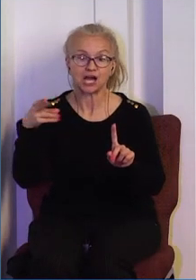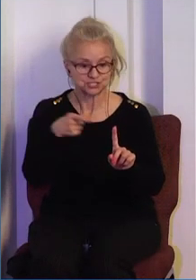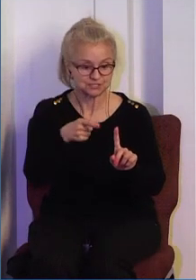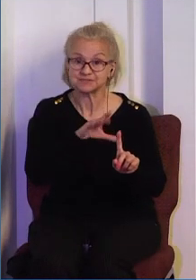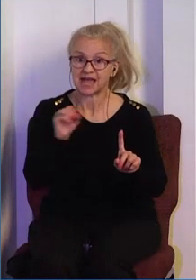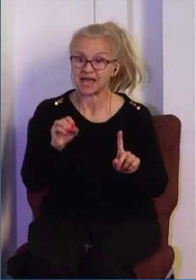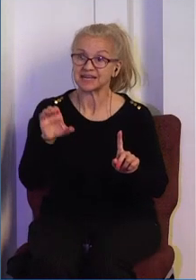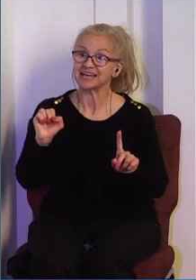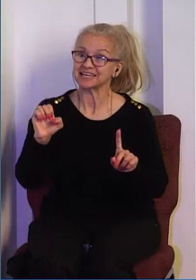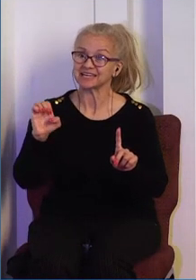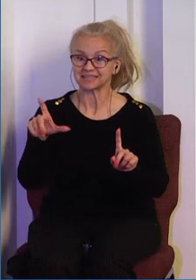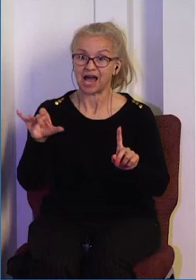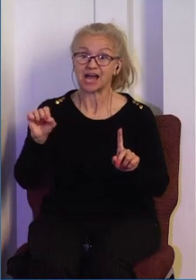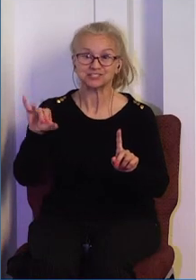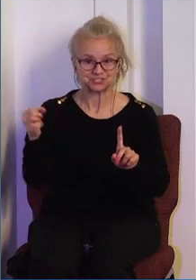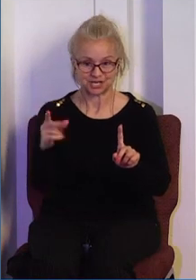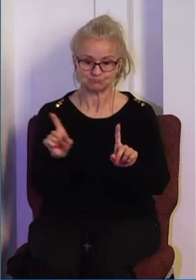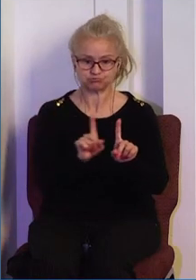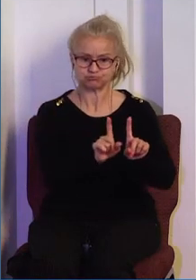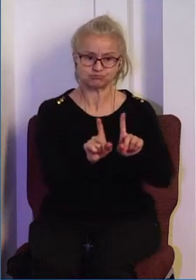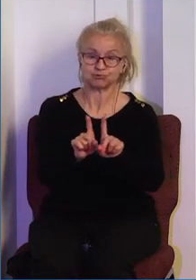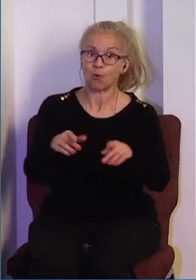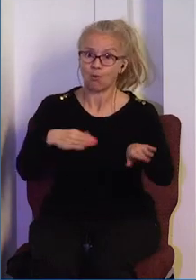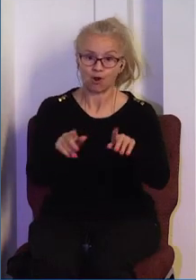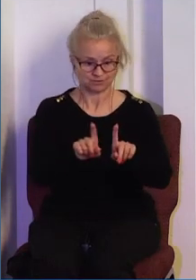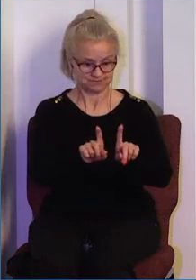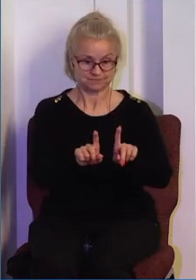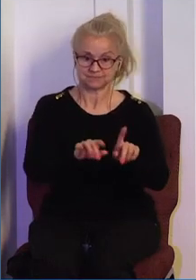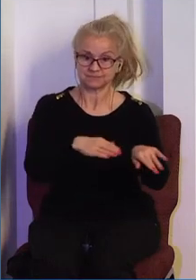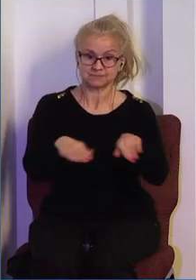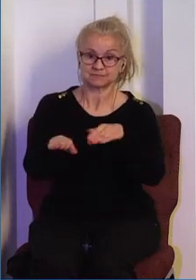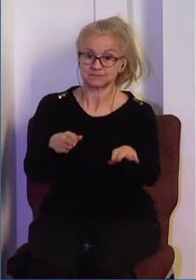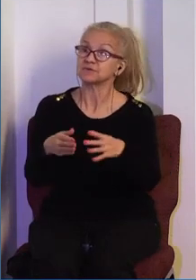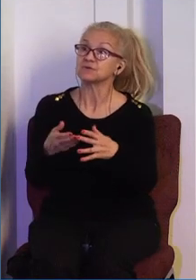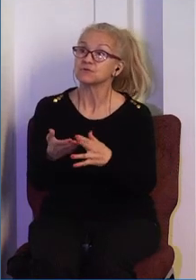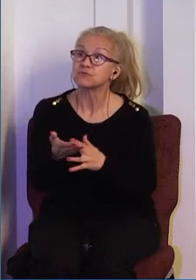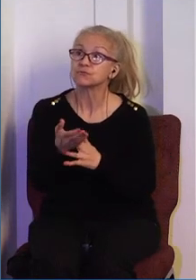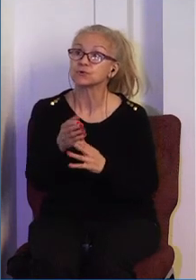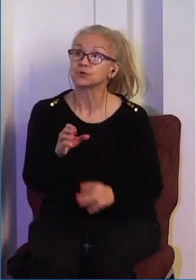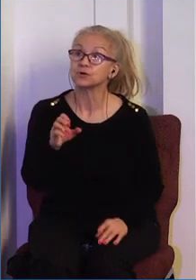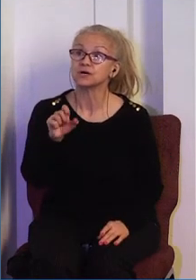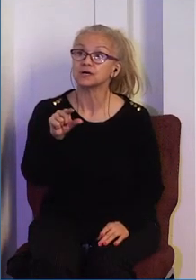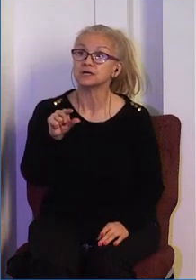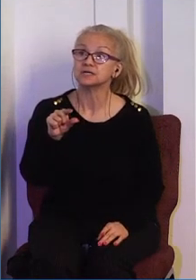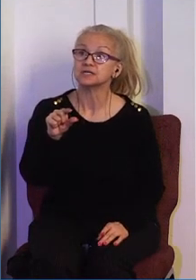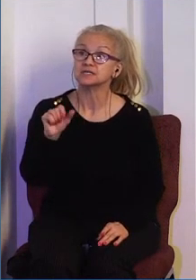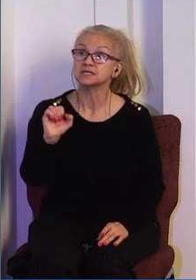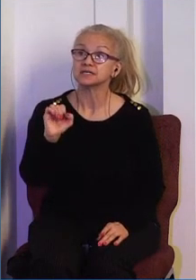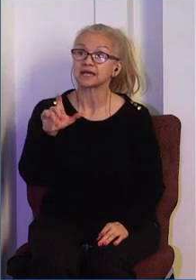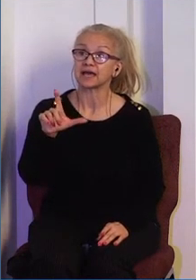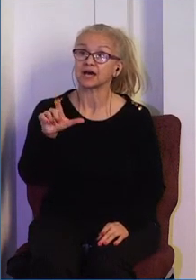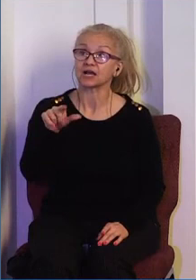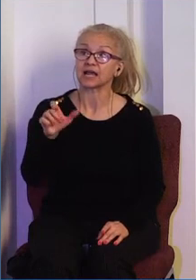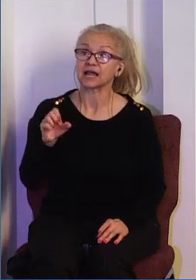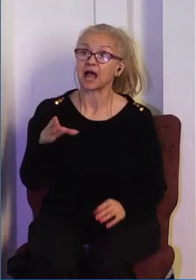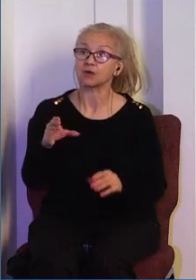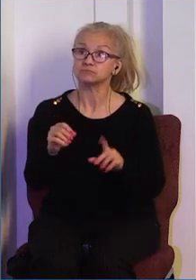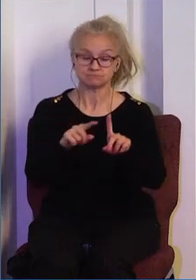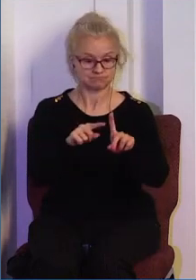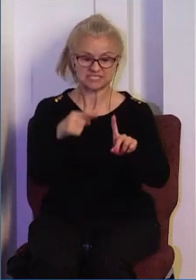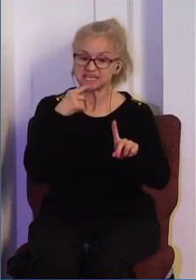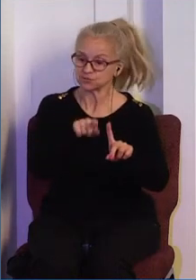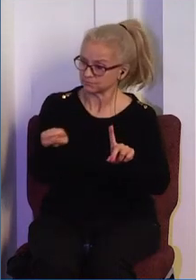Elisha were on a walk out of Gilgal. Elijah said to